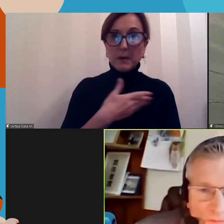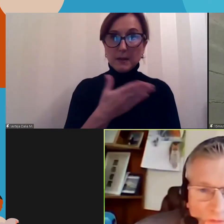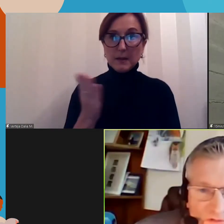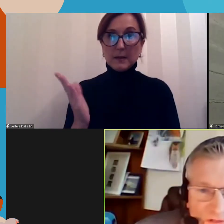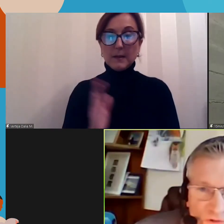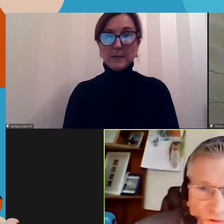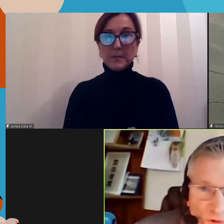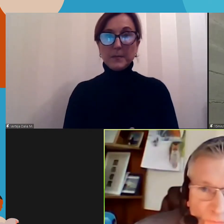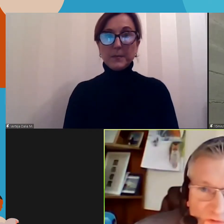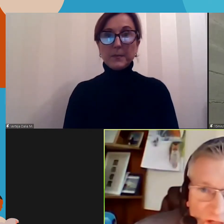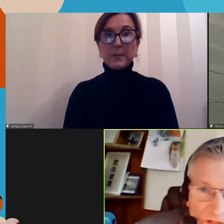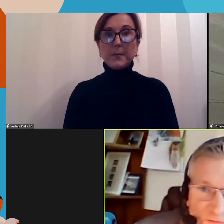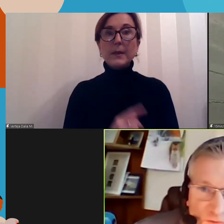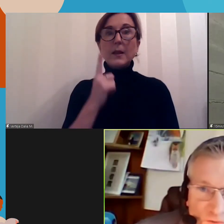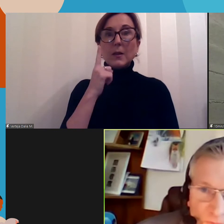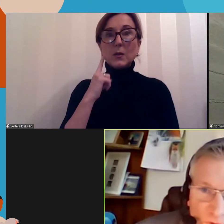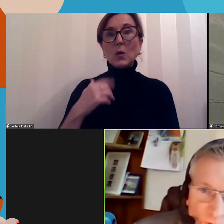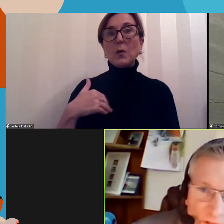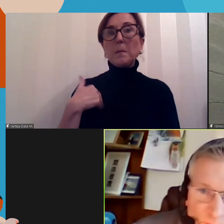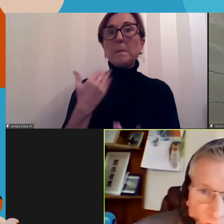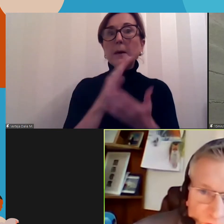a question to Giedrius Kanapinis.